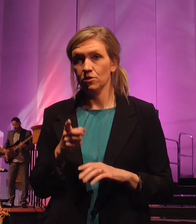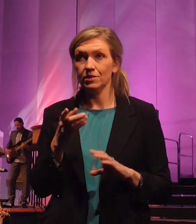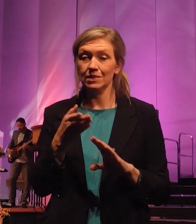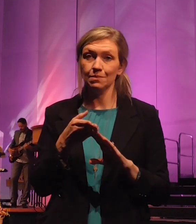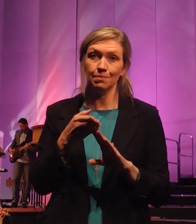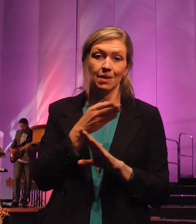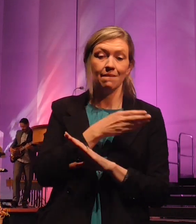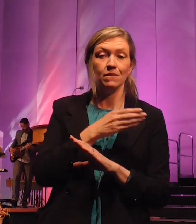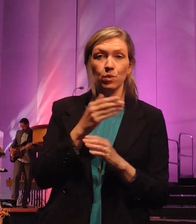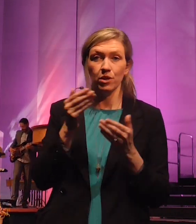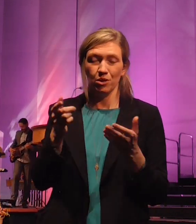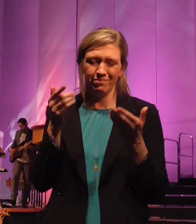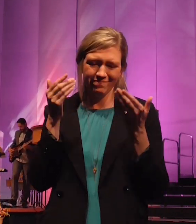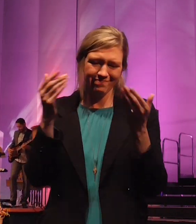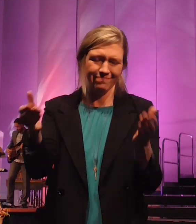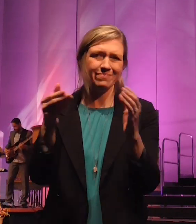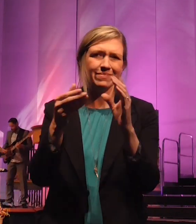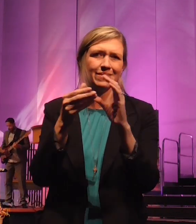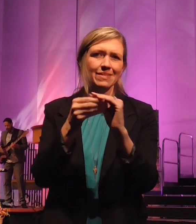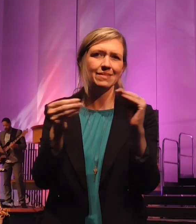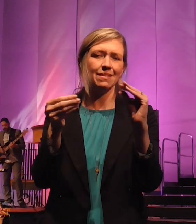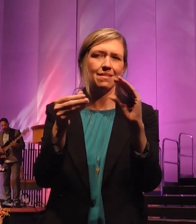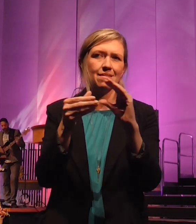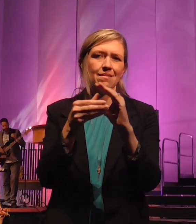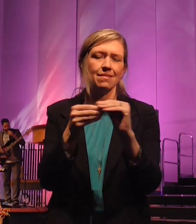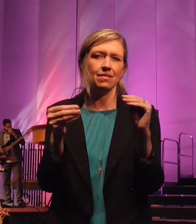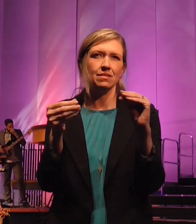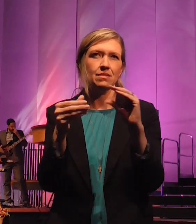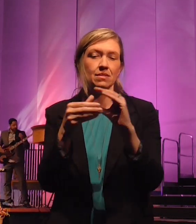Just before you say